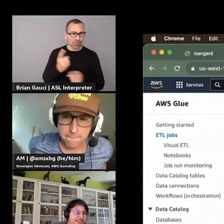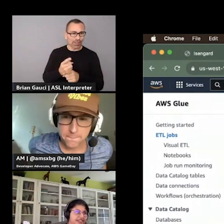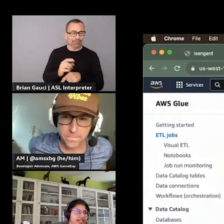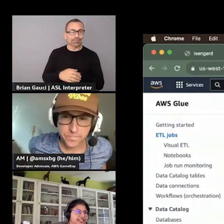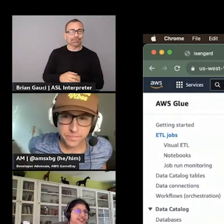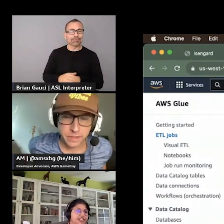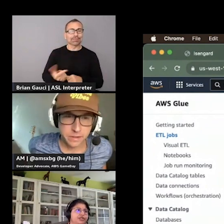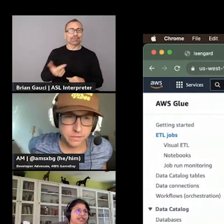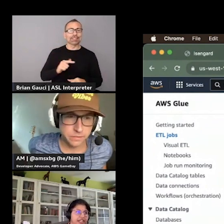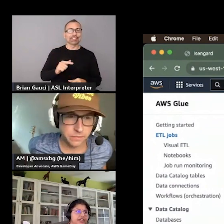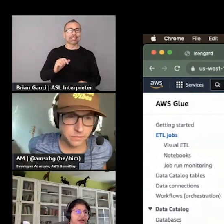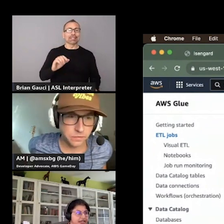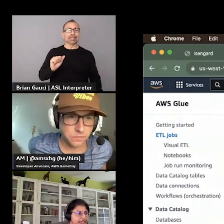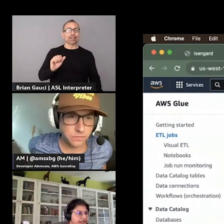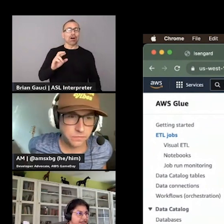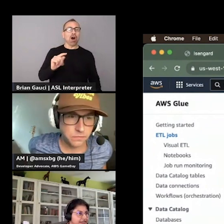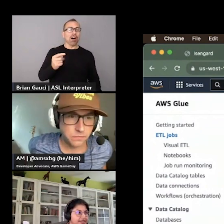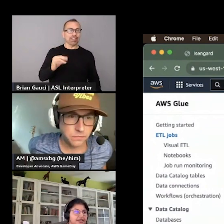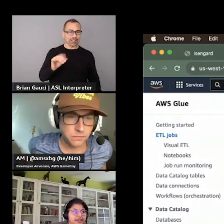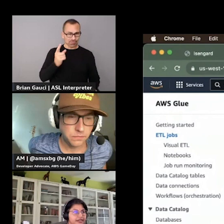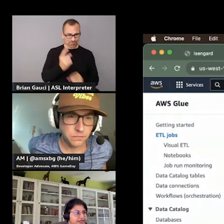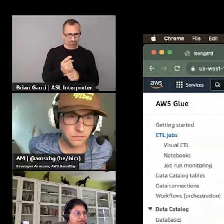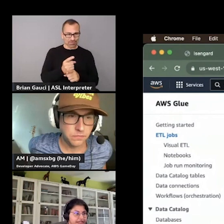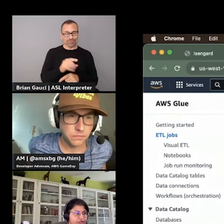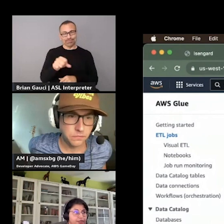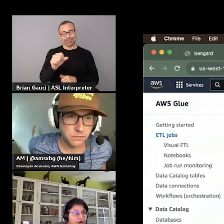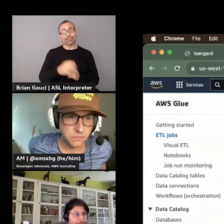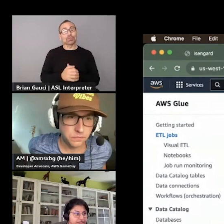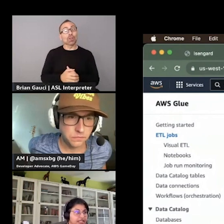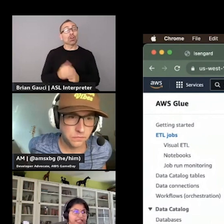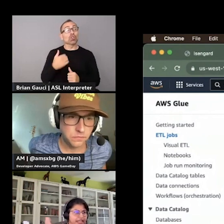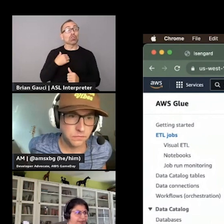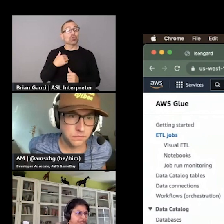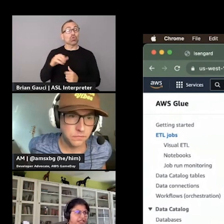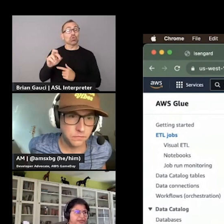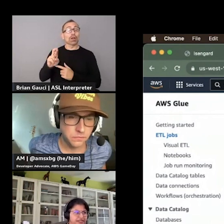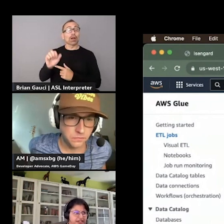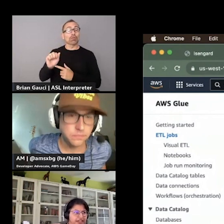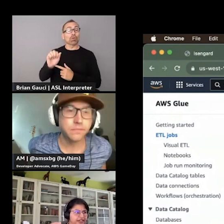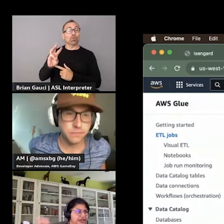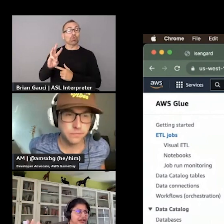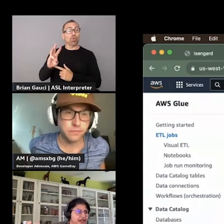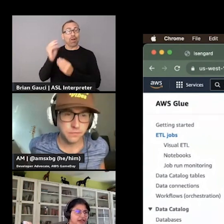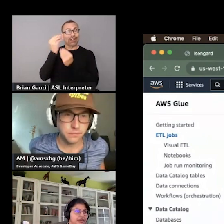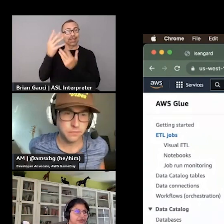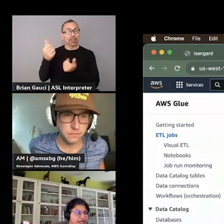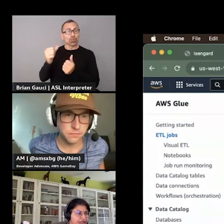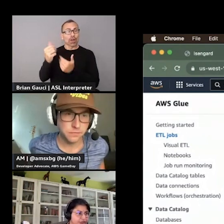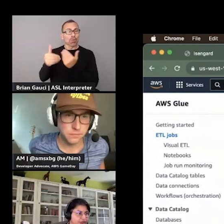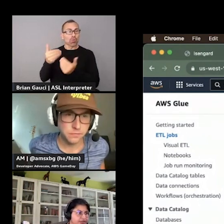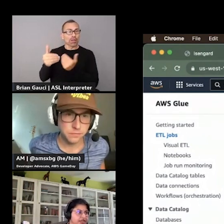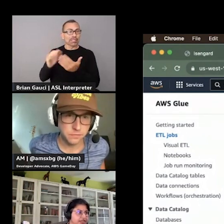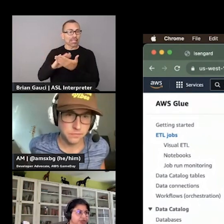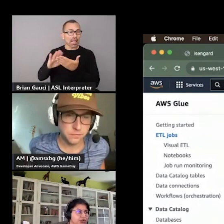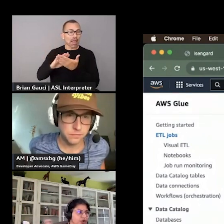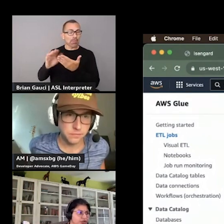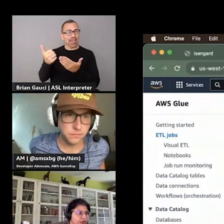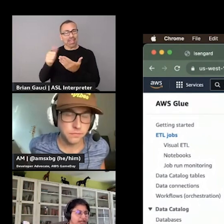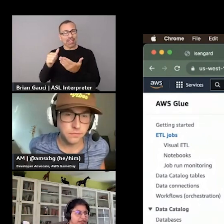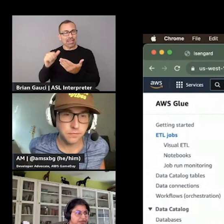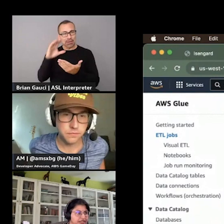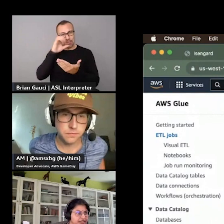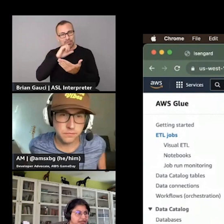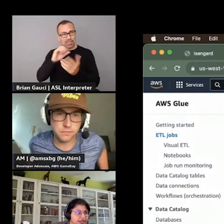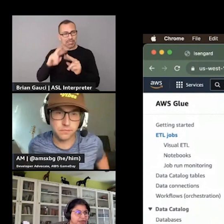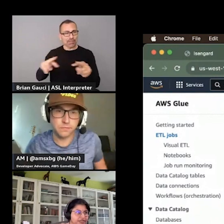Yes. Essentially, you're taking raw data, trying to process it, clean up any missing values. You don't want